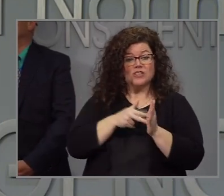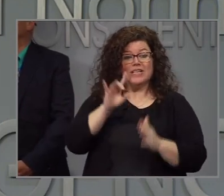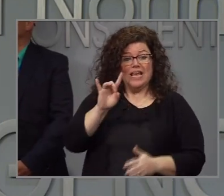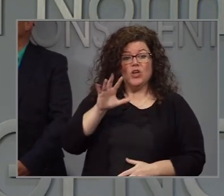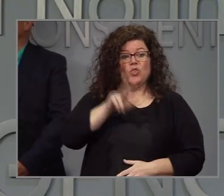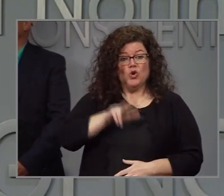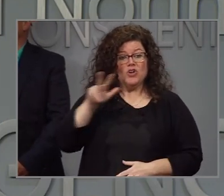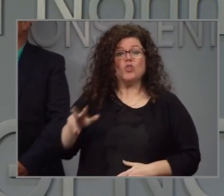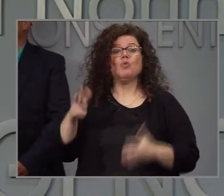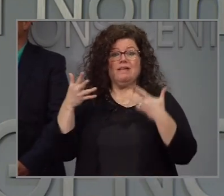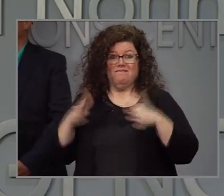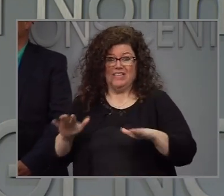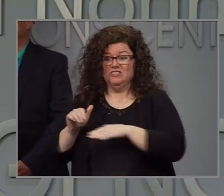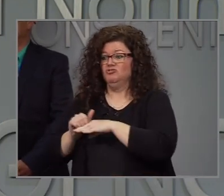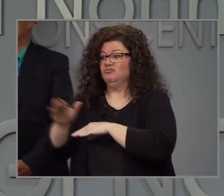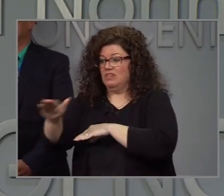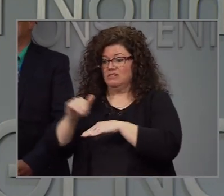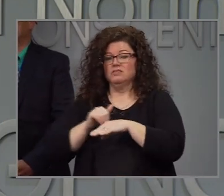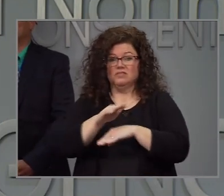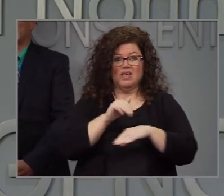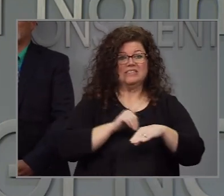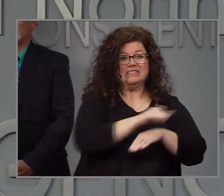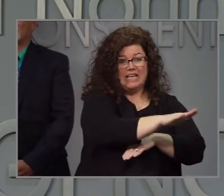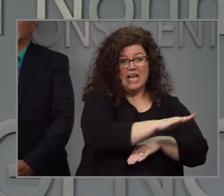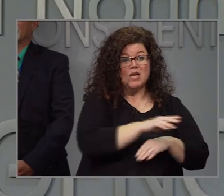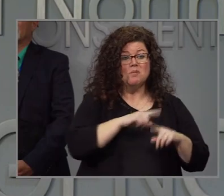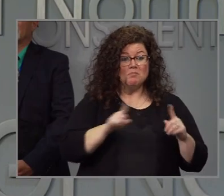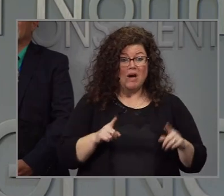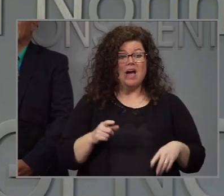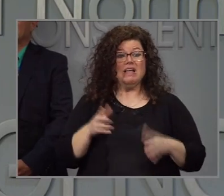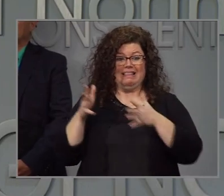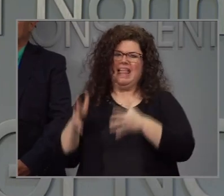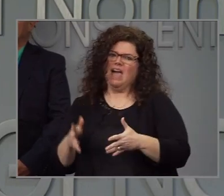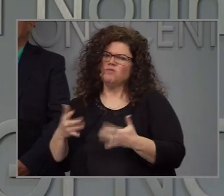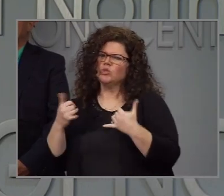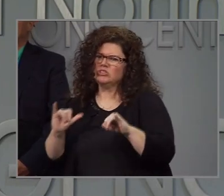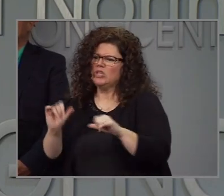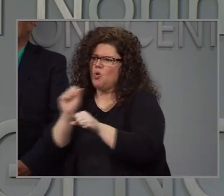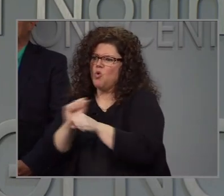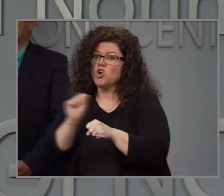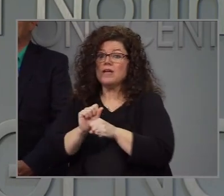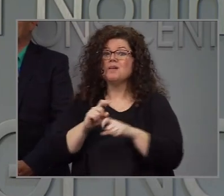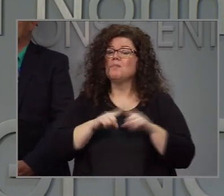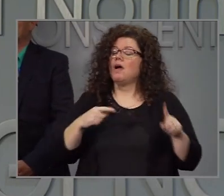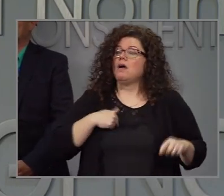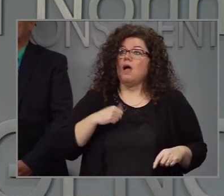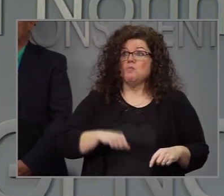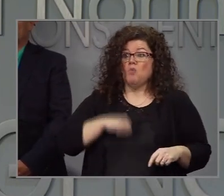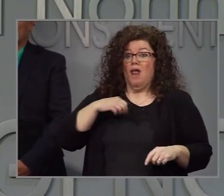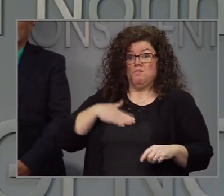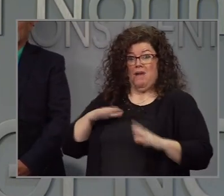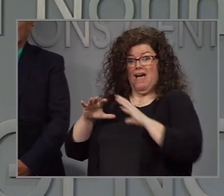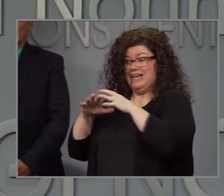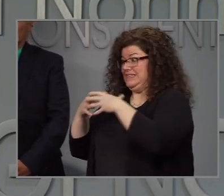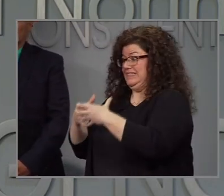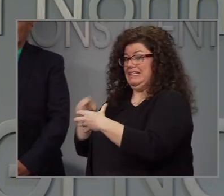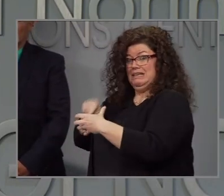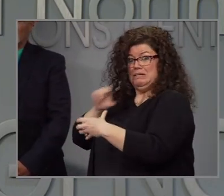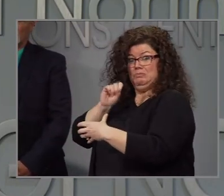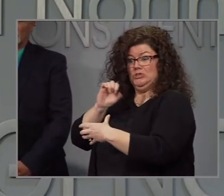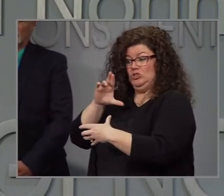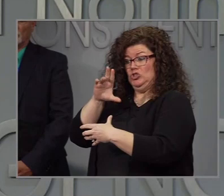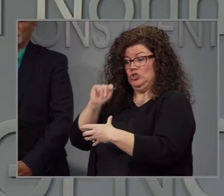to provide the necessary support. I'm proud of the CERT logistics team, who is working around the clock to review